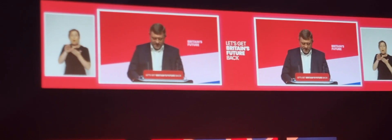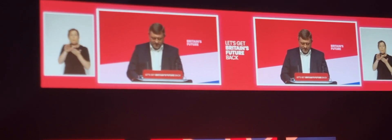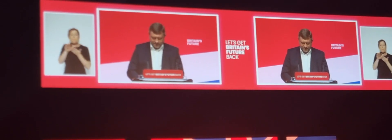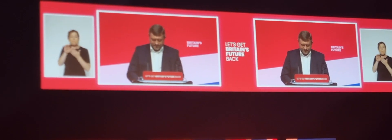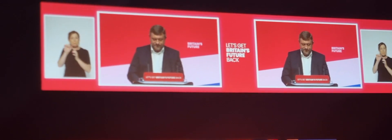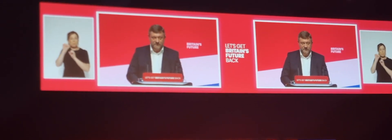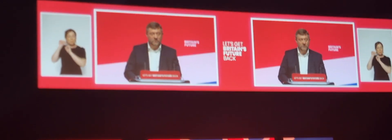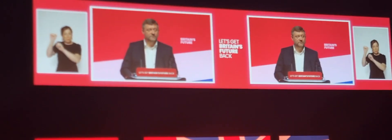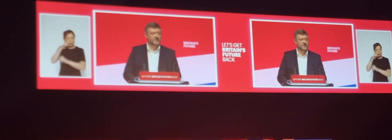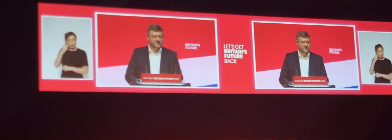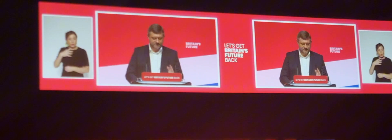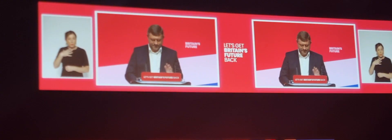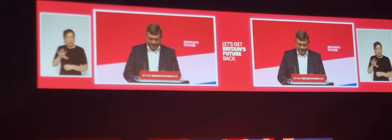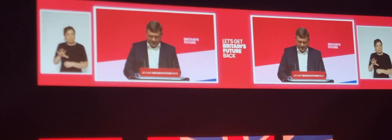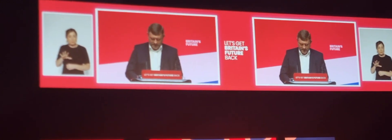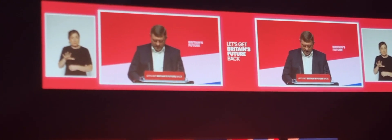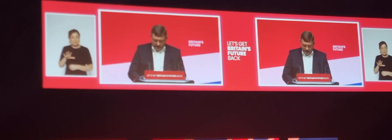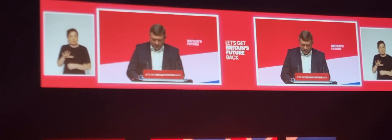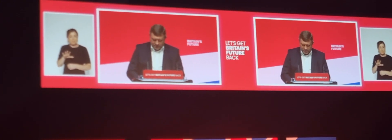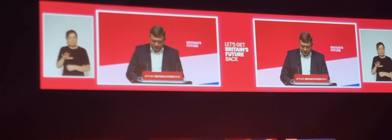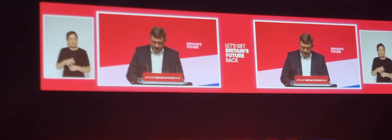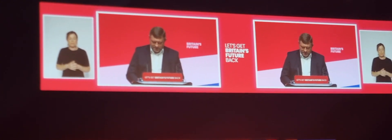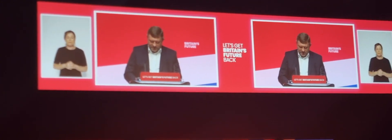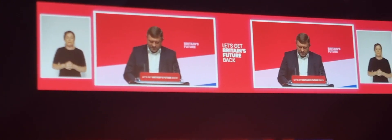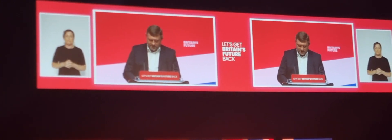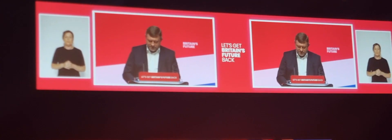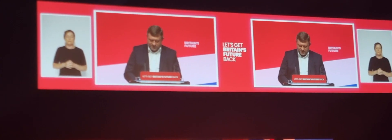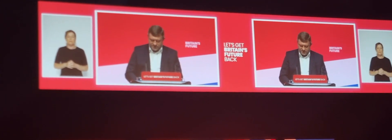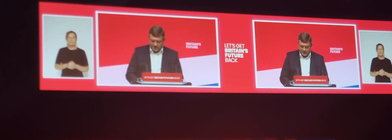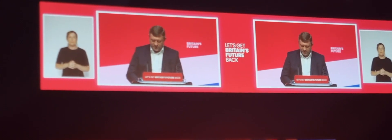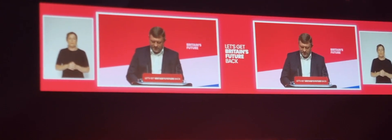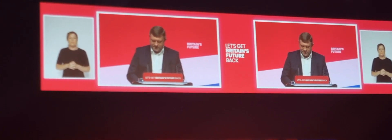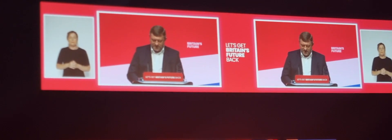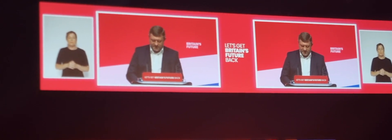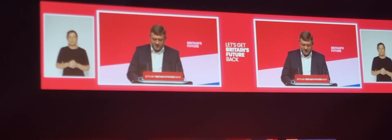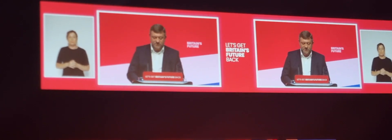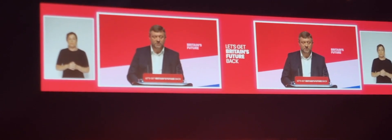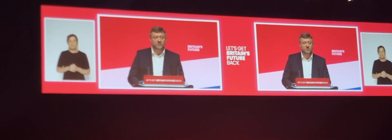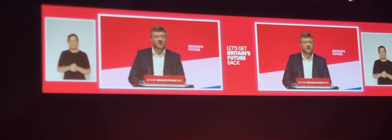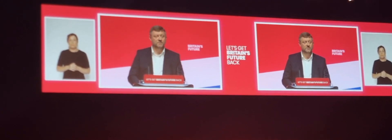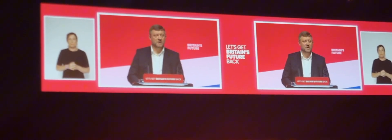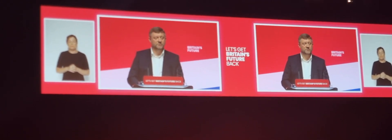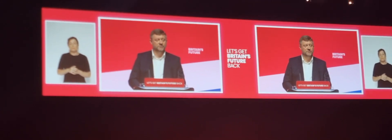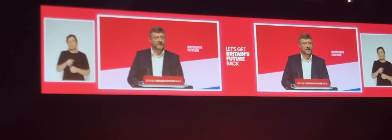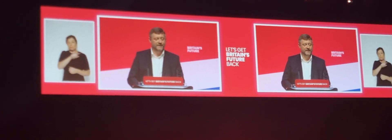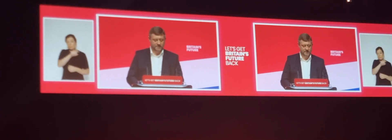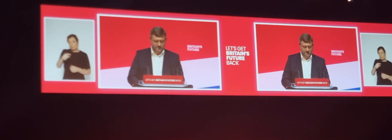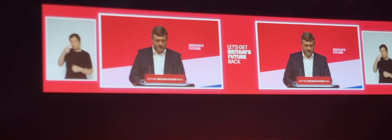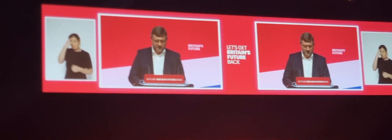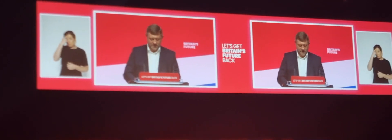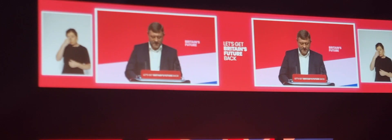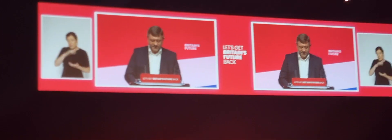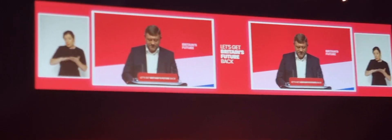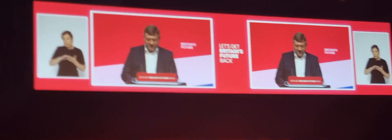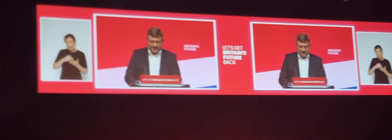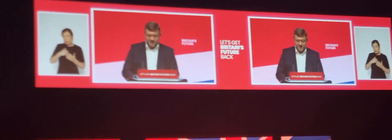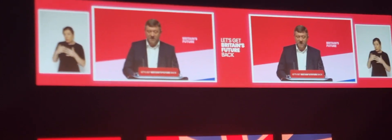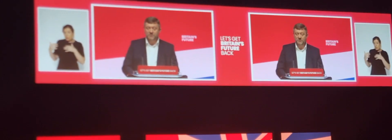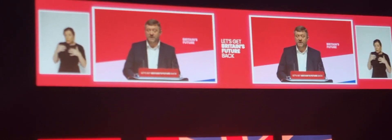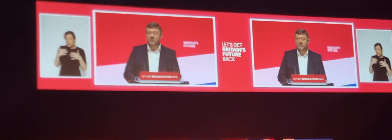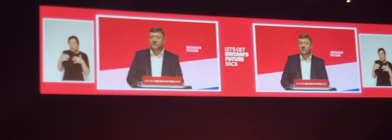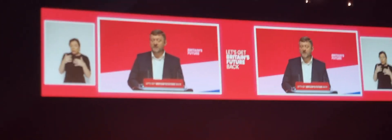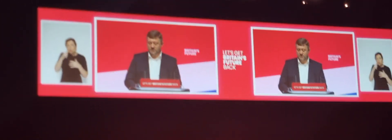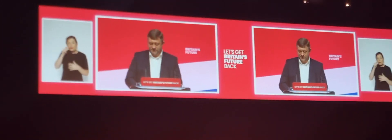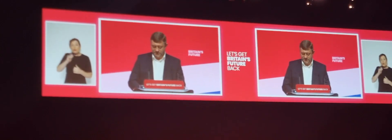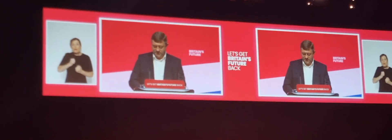Russia's conference. I want to share my conviction with you. This battle is not only about Ukraine. This battle is